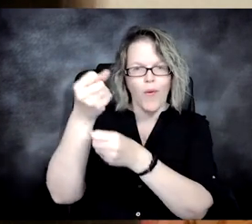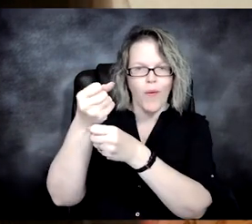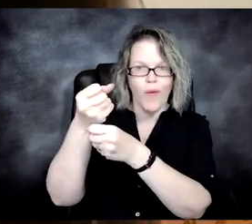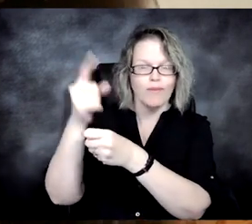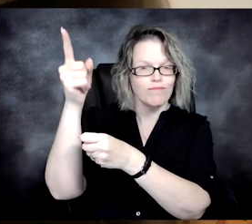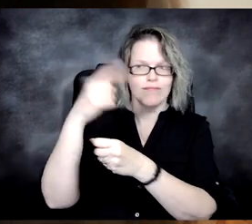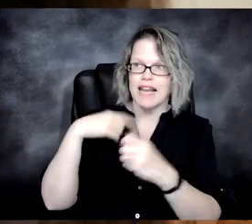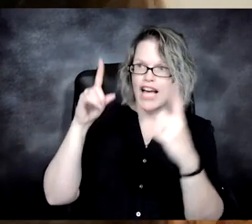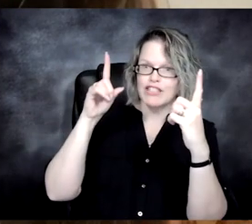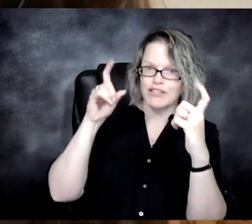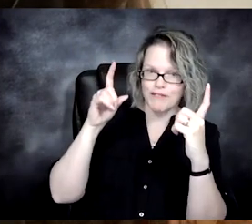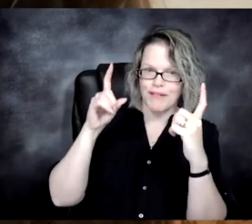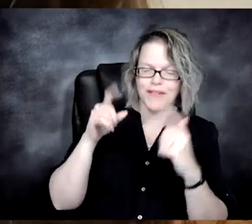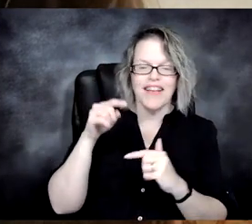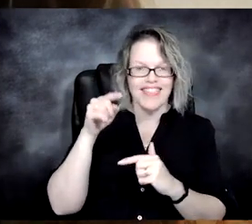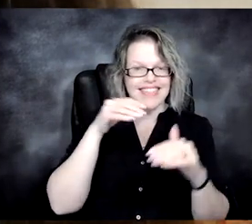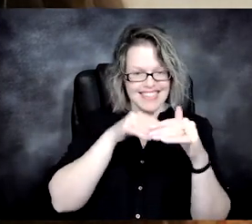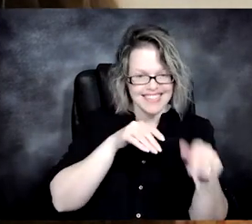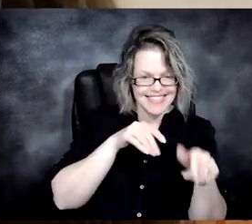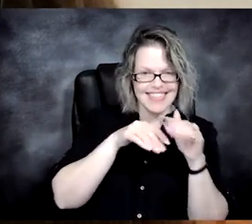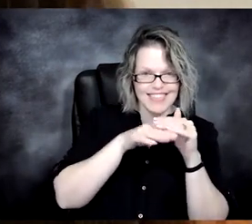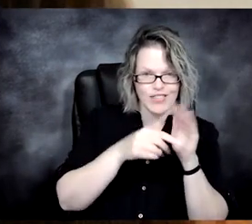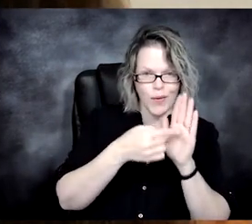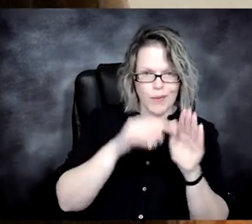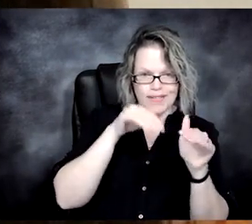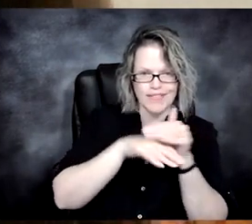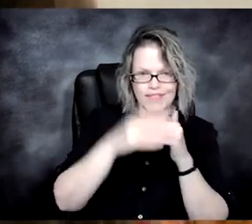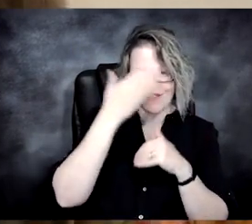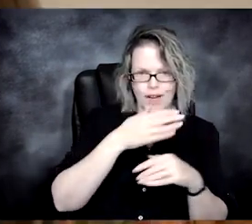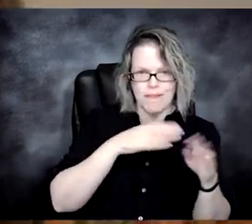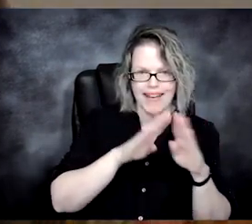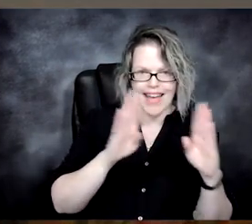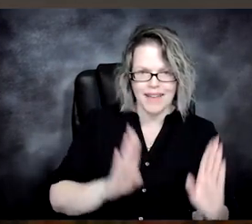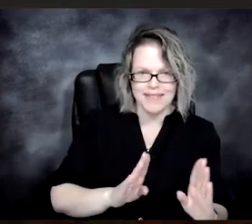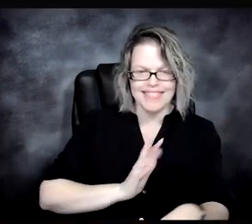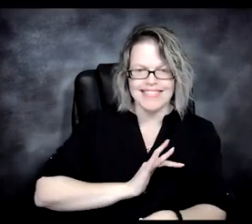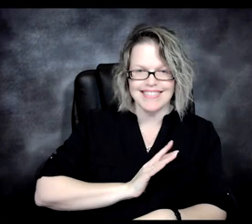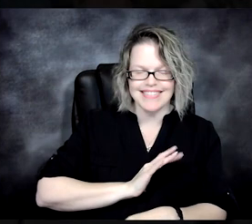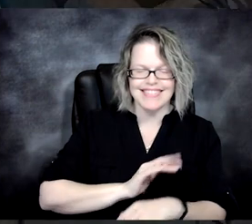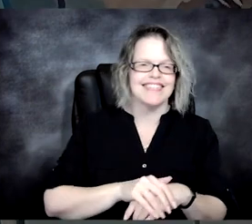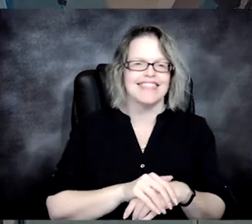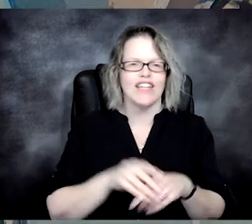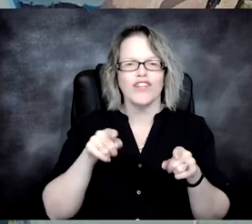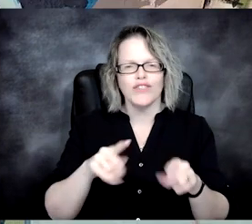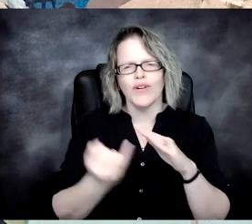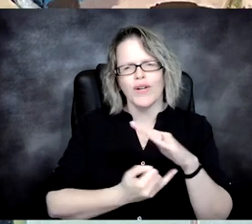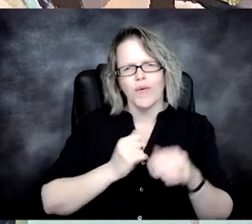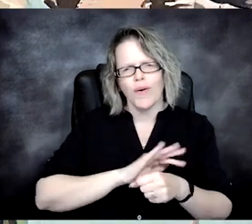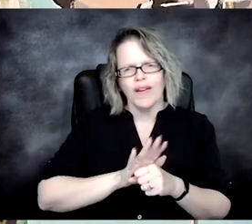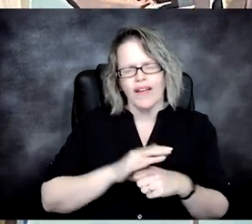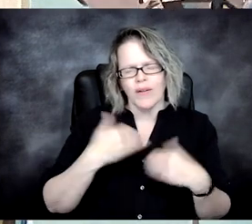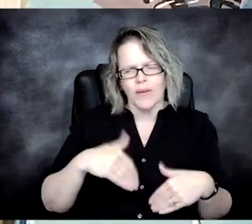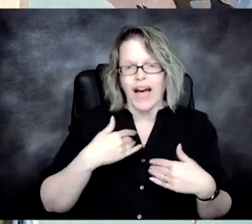took a photo. This is actually the entrance to my house, which I thought was pretty cool to be shown in one of my paintings. During quarantine, I had a lot of